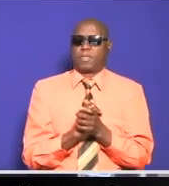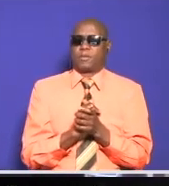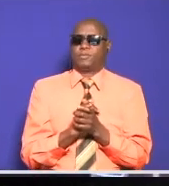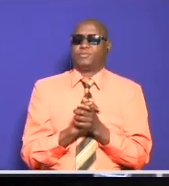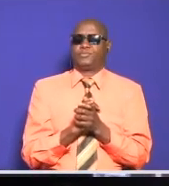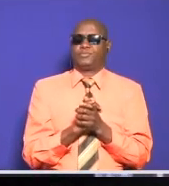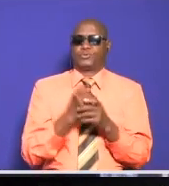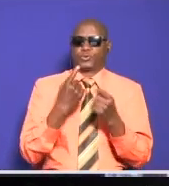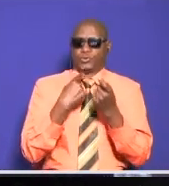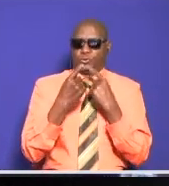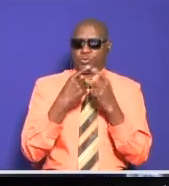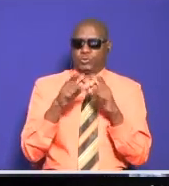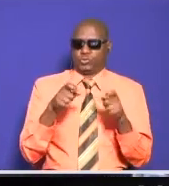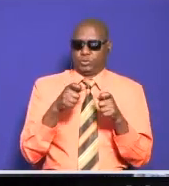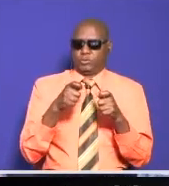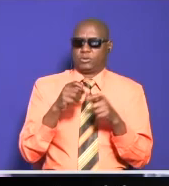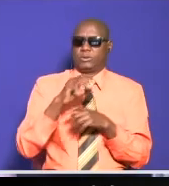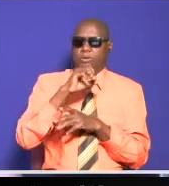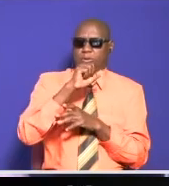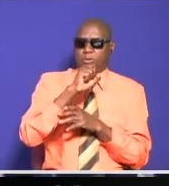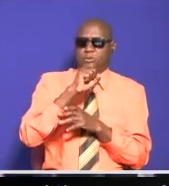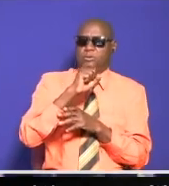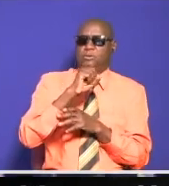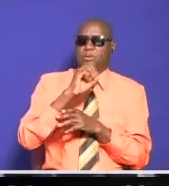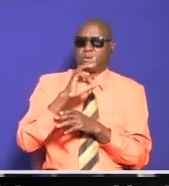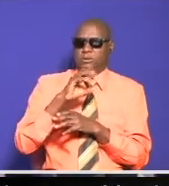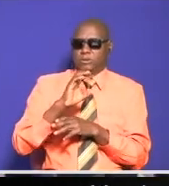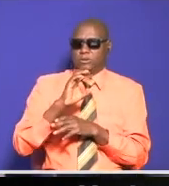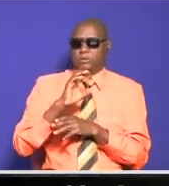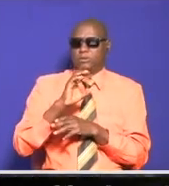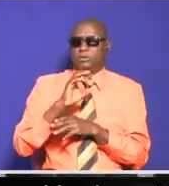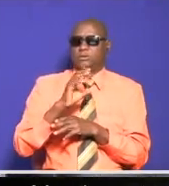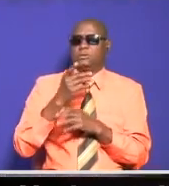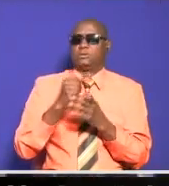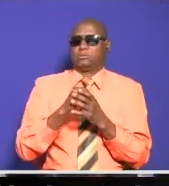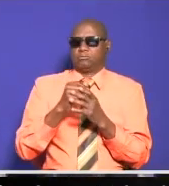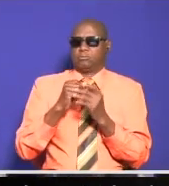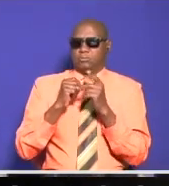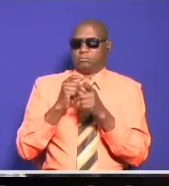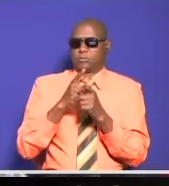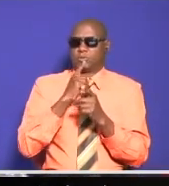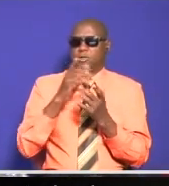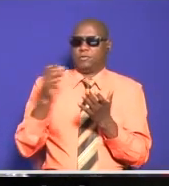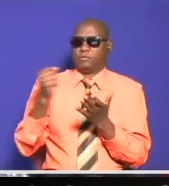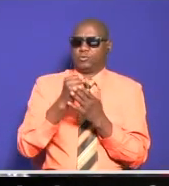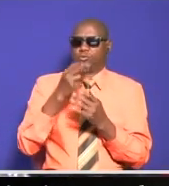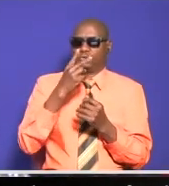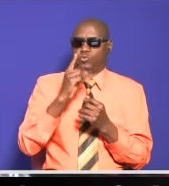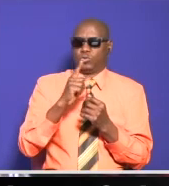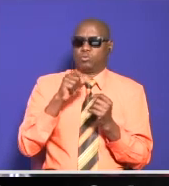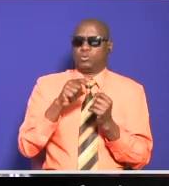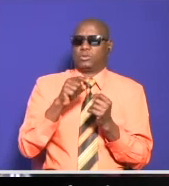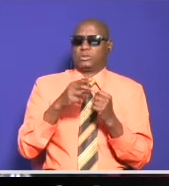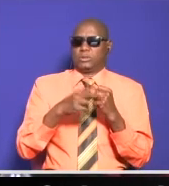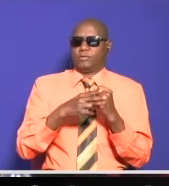Addressing journalists on Wednesday, SRC chairperson Lynn Mengich said the National Treasury has allocated 21.7 billion shillings for the